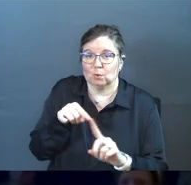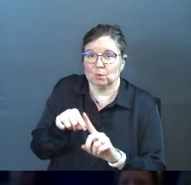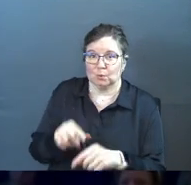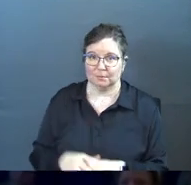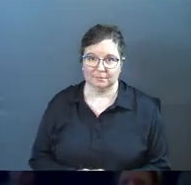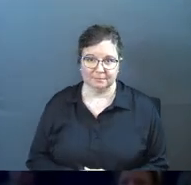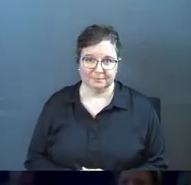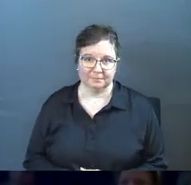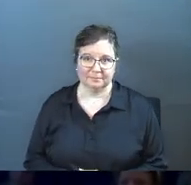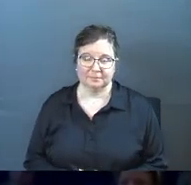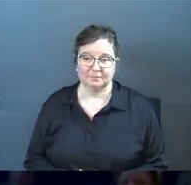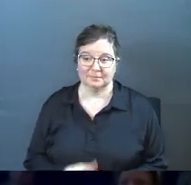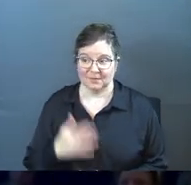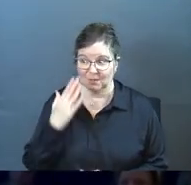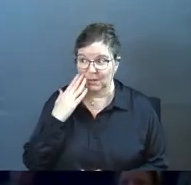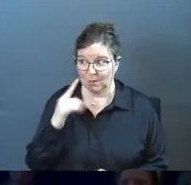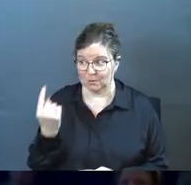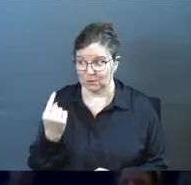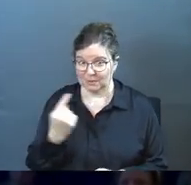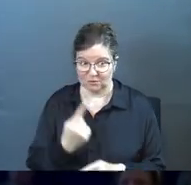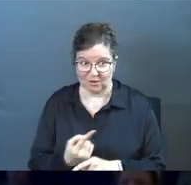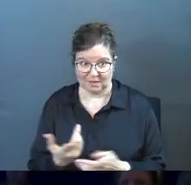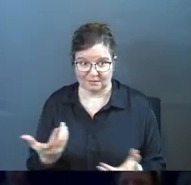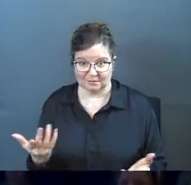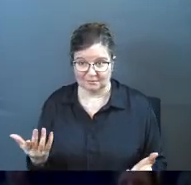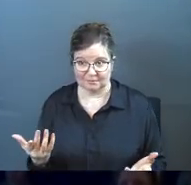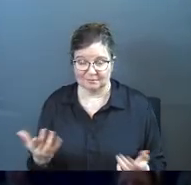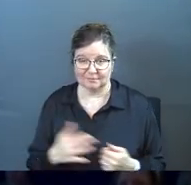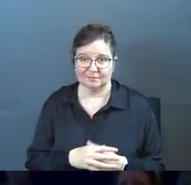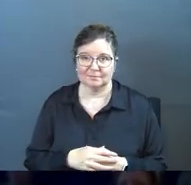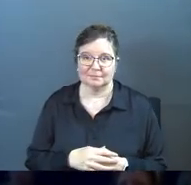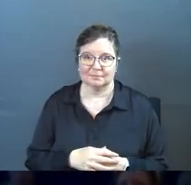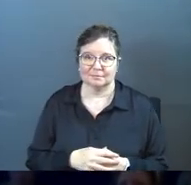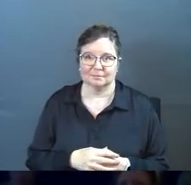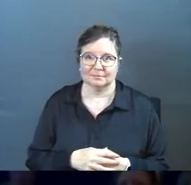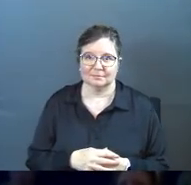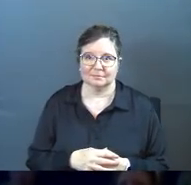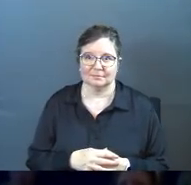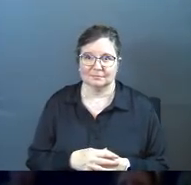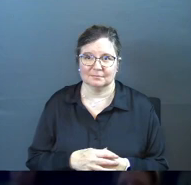you. You know what Tuesday is, right?